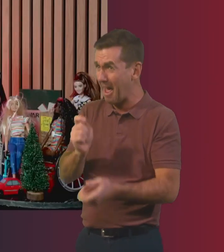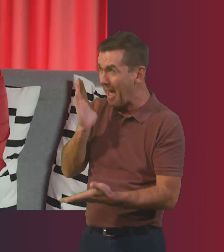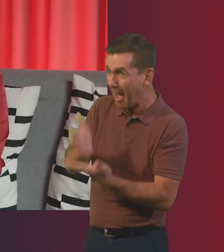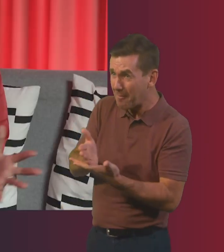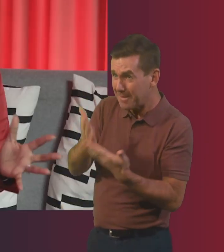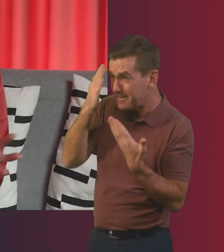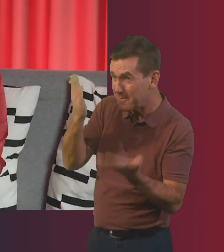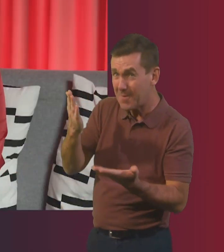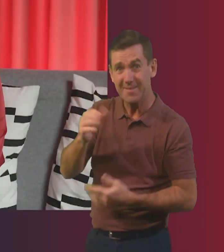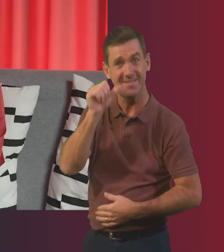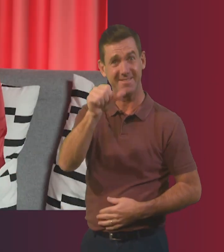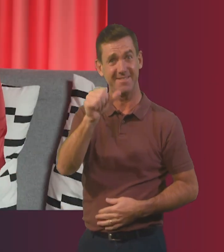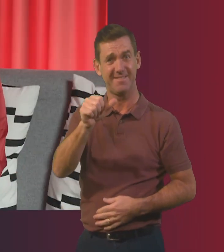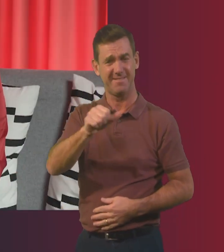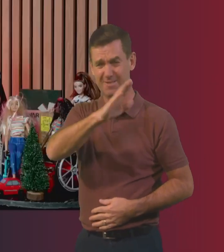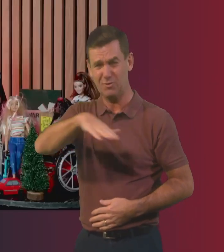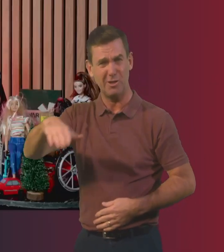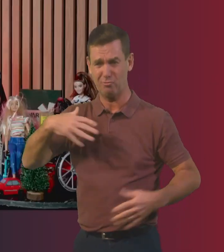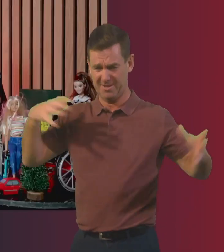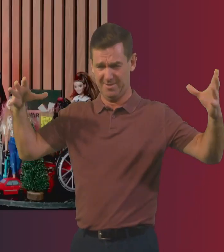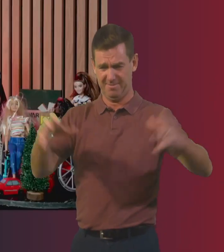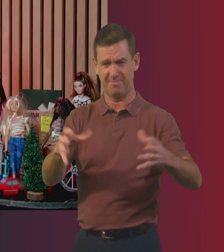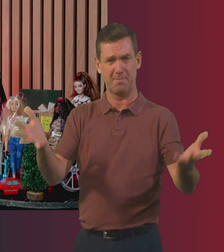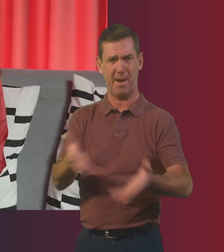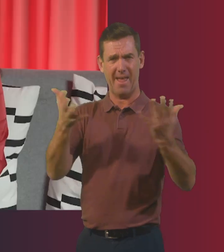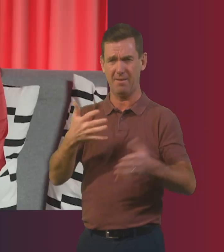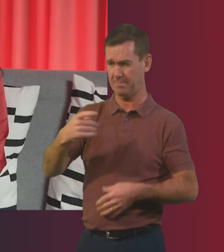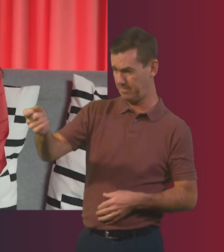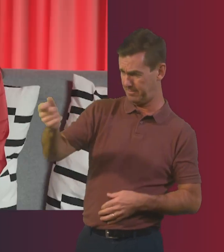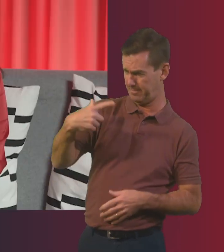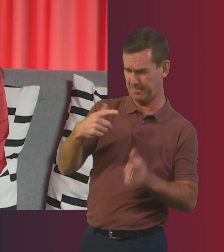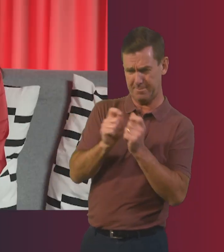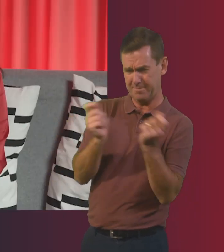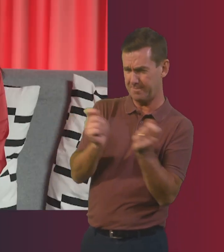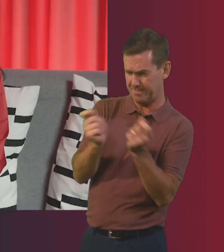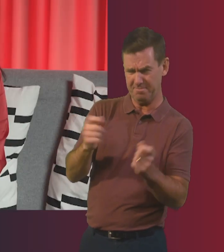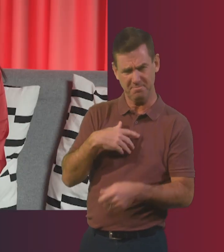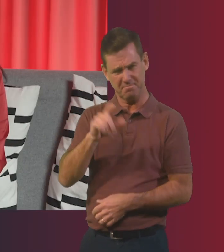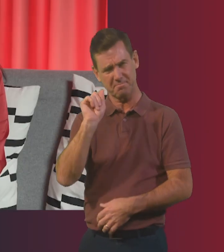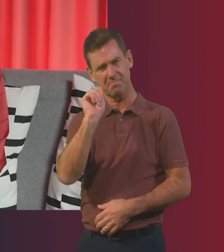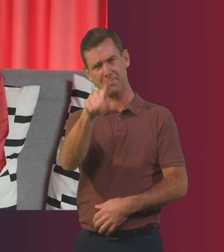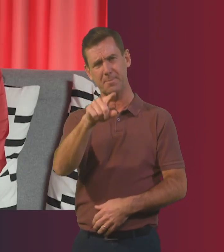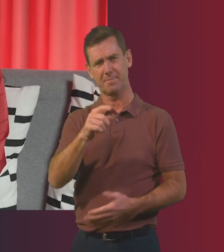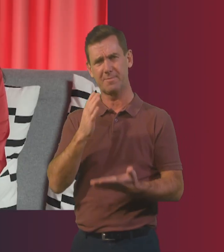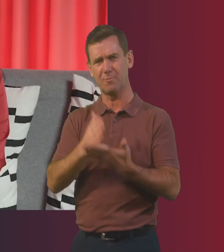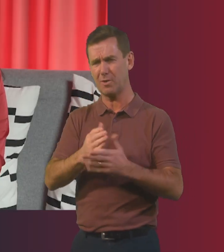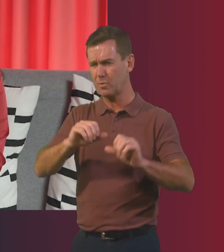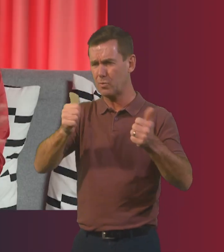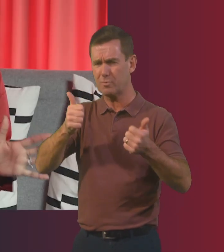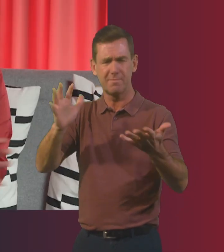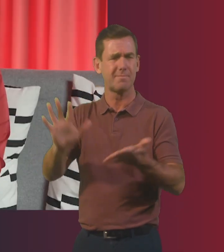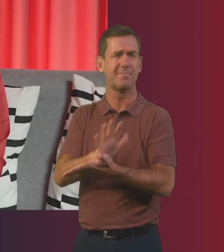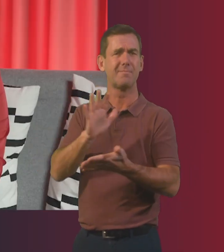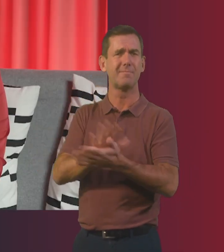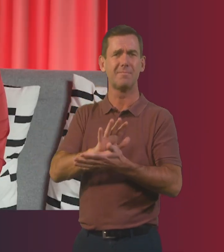well. So we just brought loads of kids together just to have a play day. Will you send me a copy, actually? Yeah, I will do. It was a really, really fun day. We just got loads of